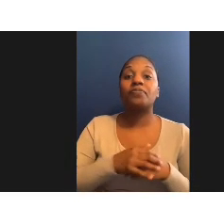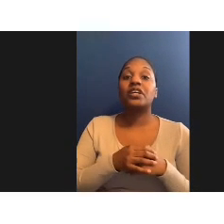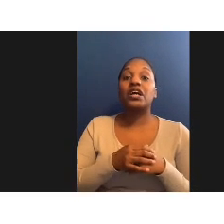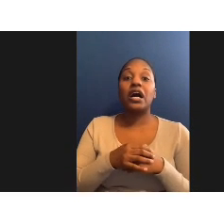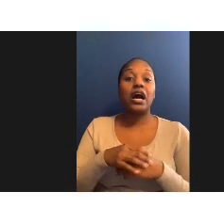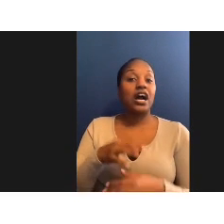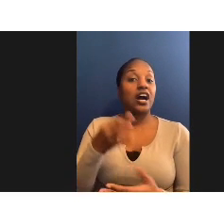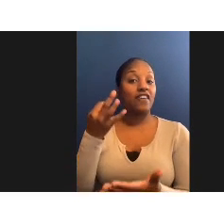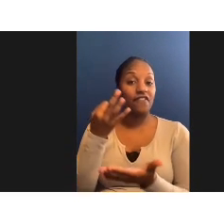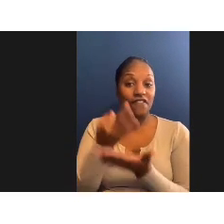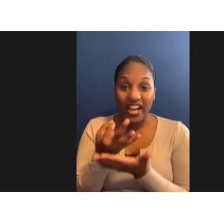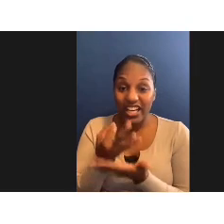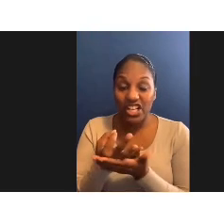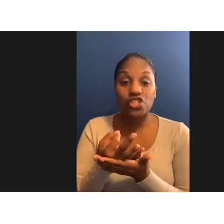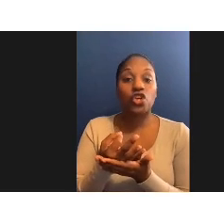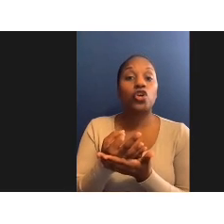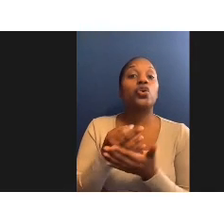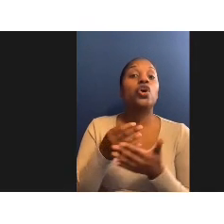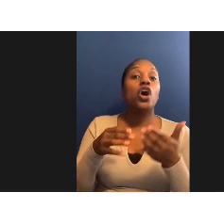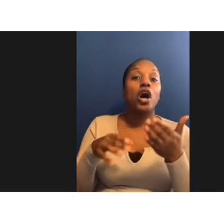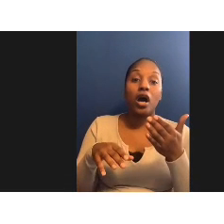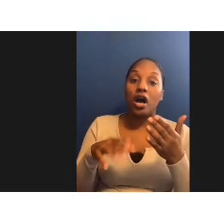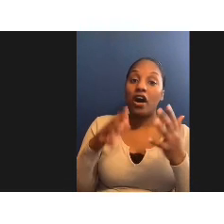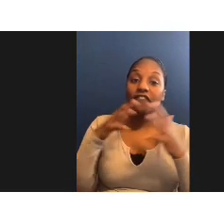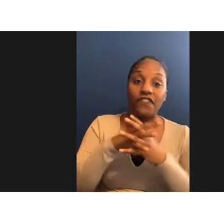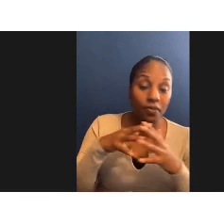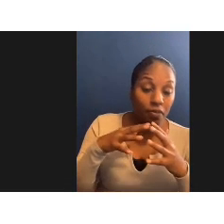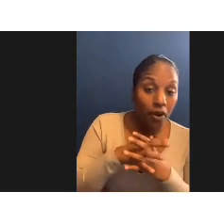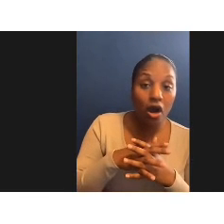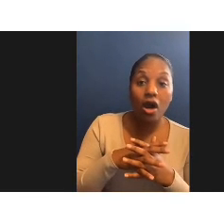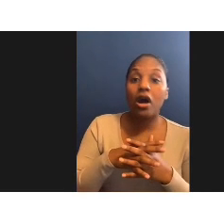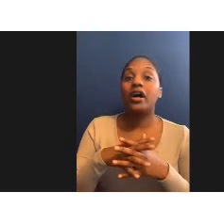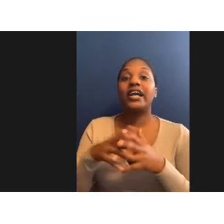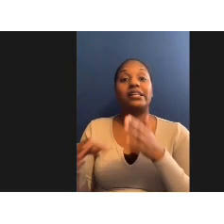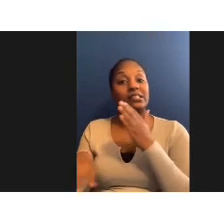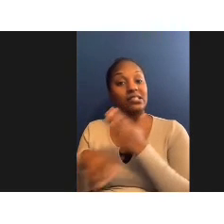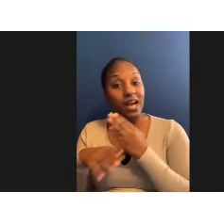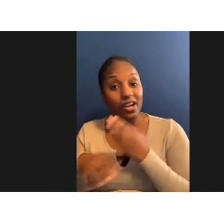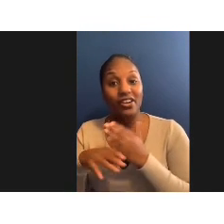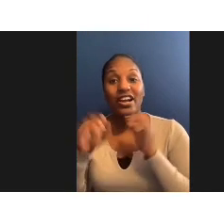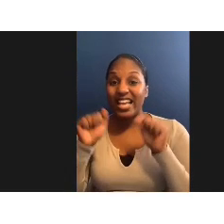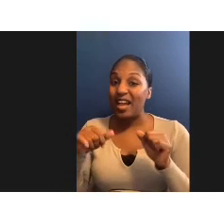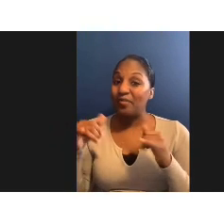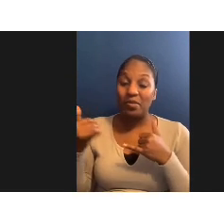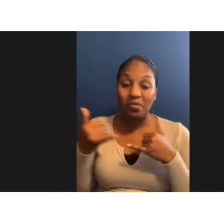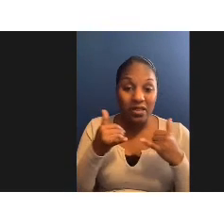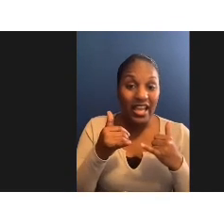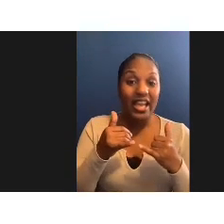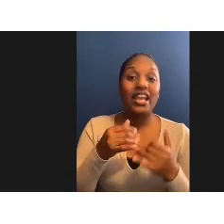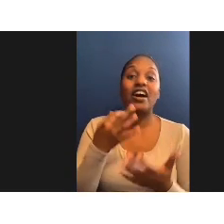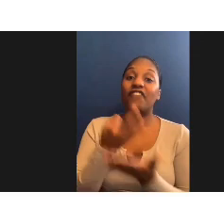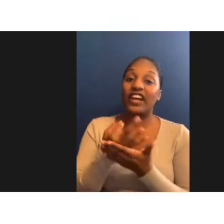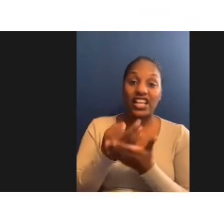financial soccer are games that can be played about financial literacy,